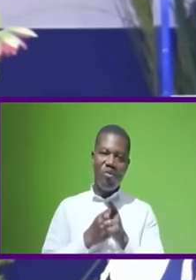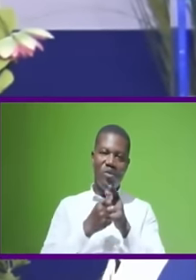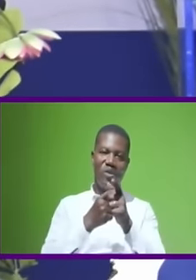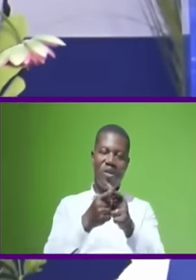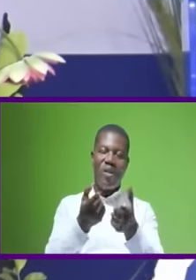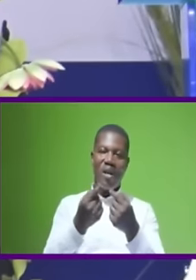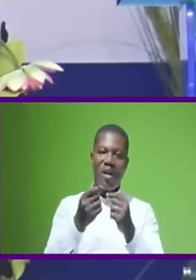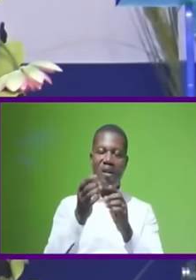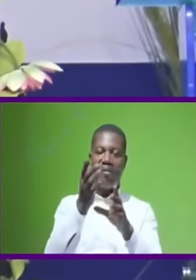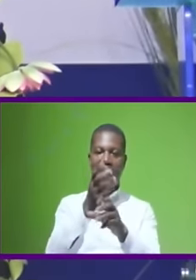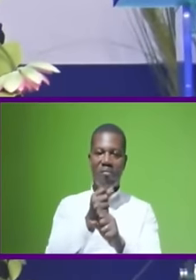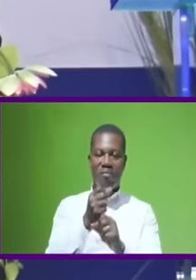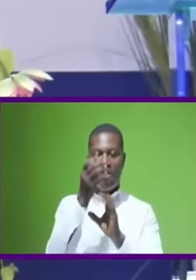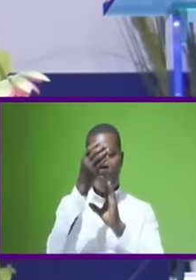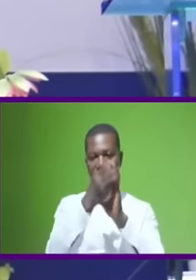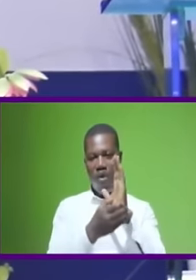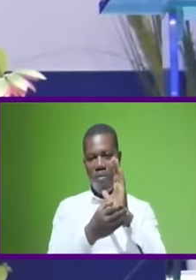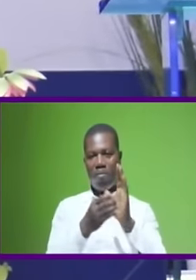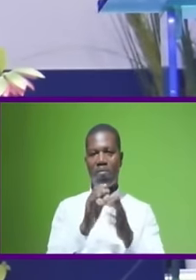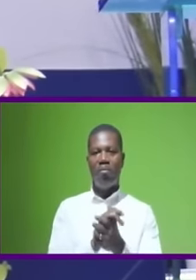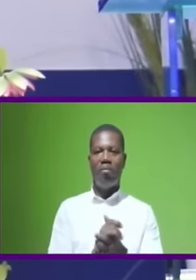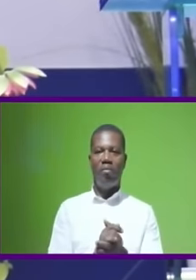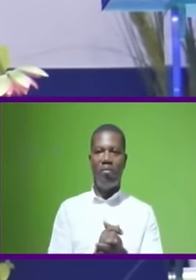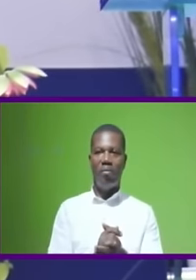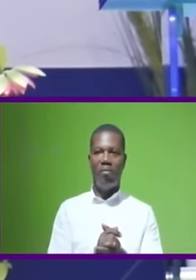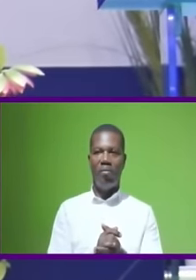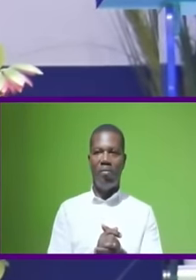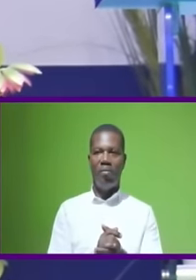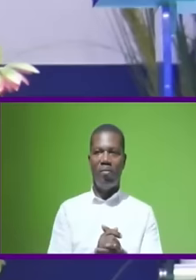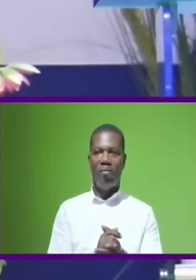But hurriedly, you've come for a fall.